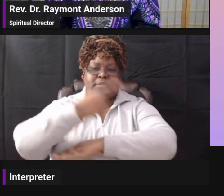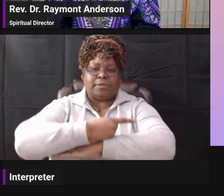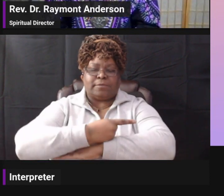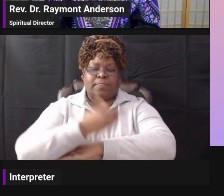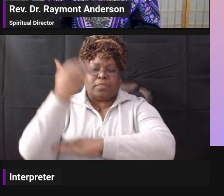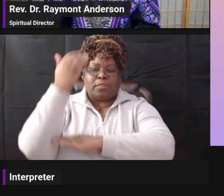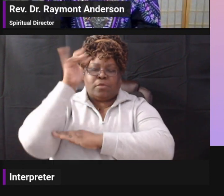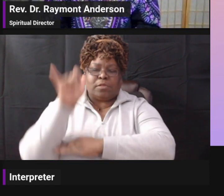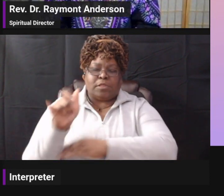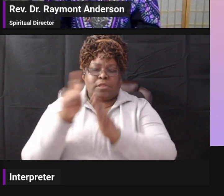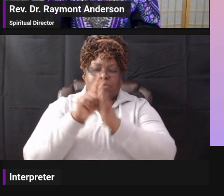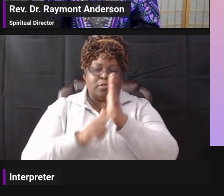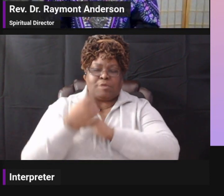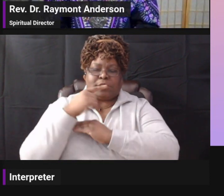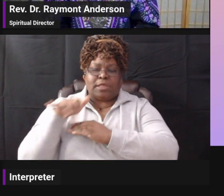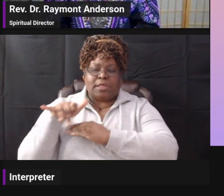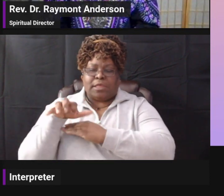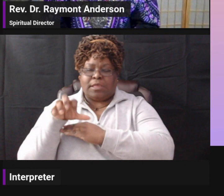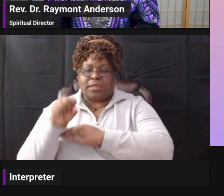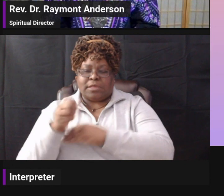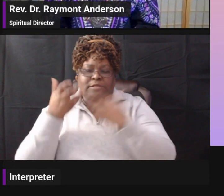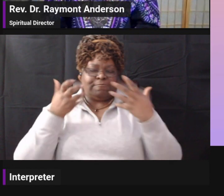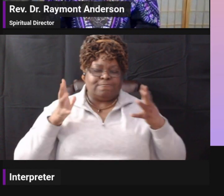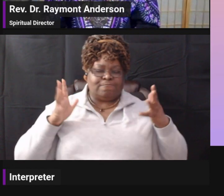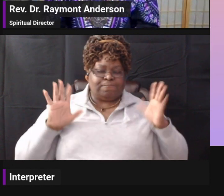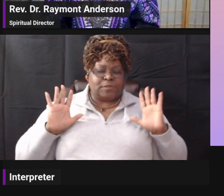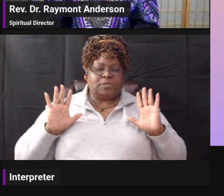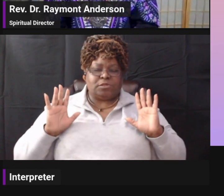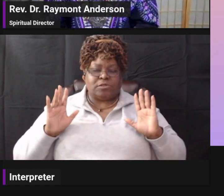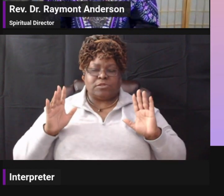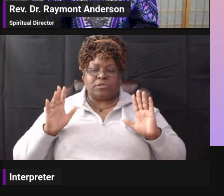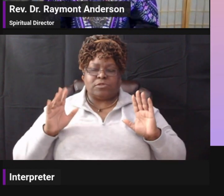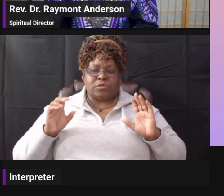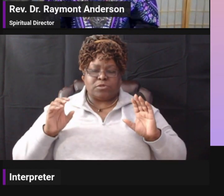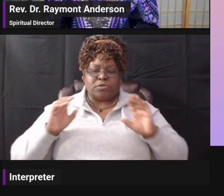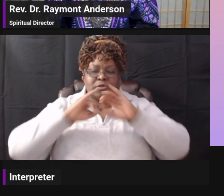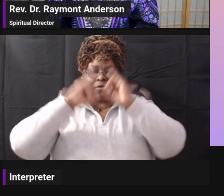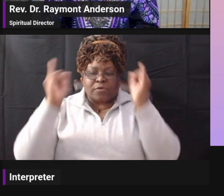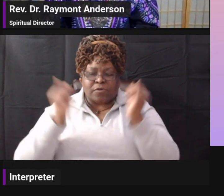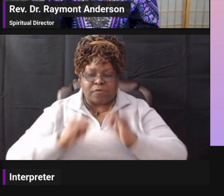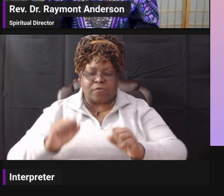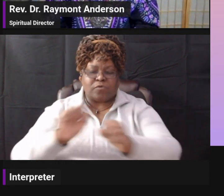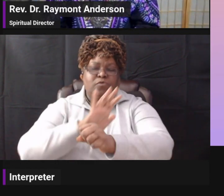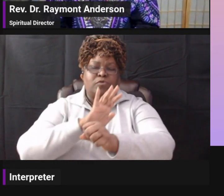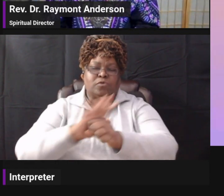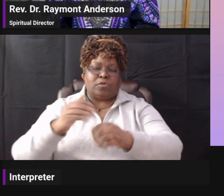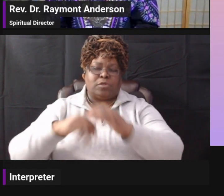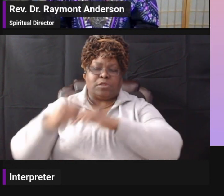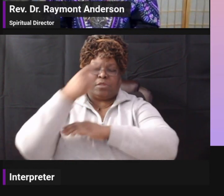Knowing that the law says yes, we know it's already done. It's already fully formed and fully functioning in the mind that is